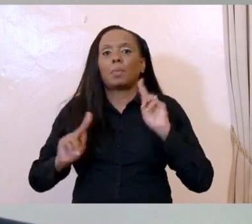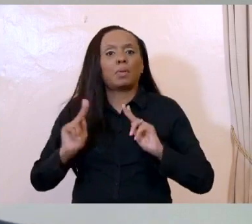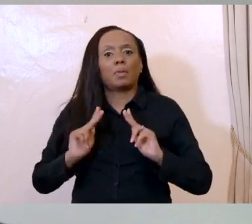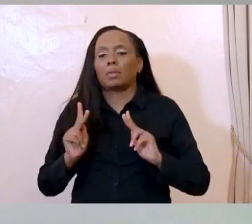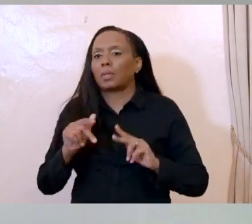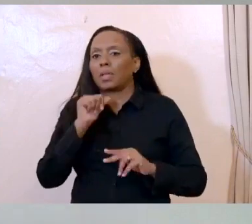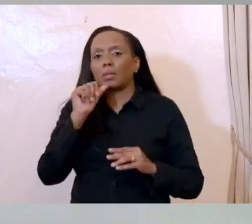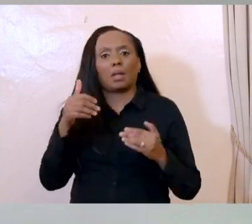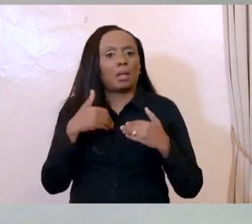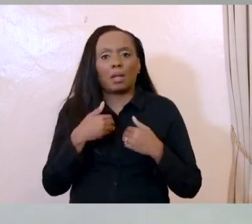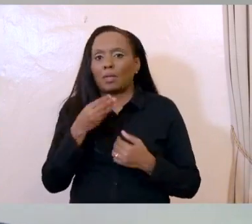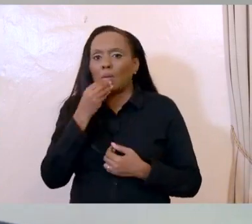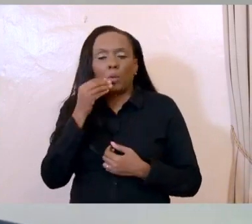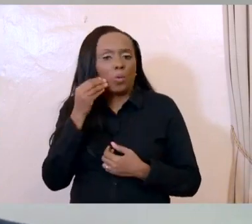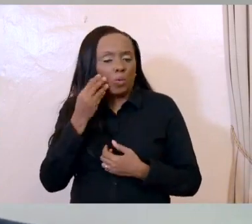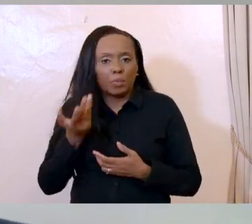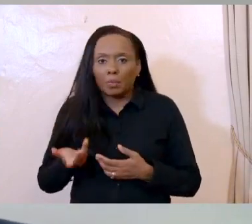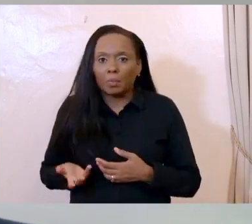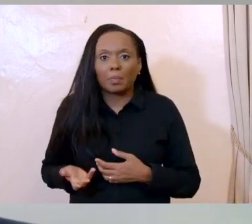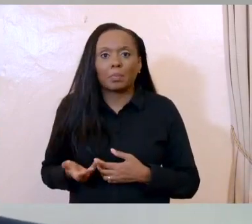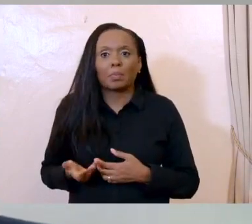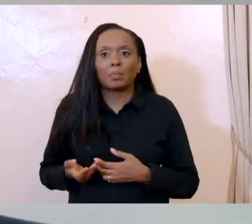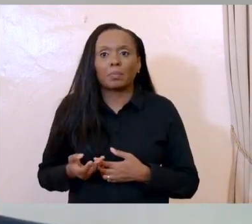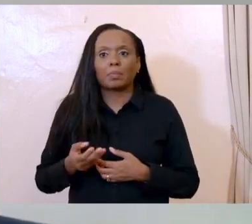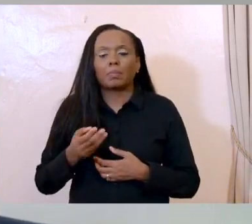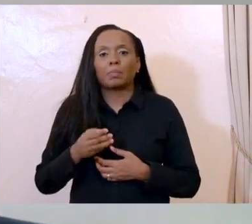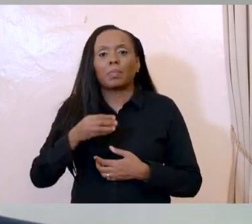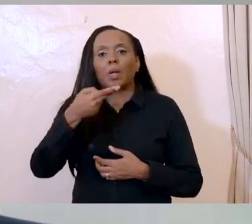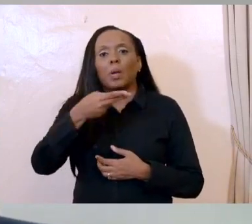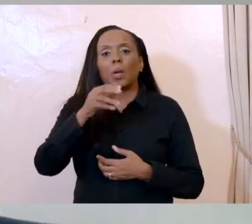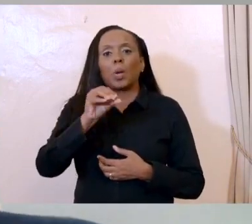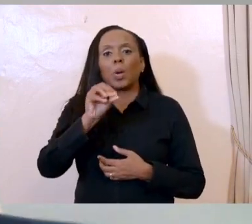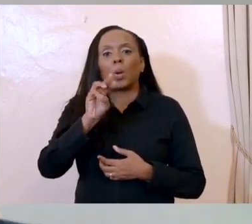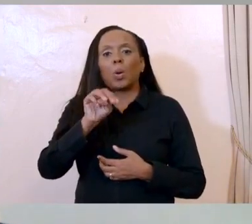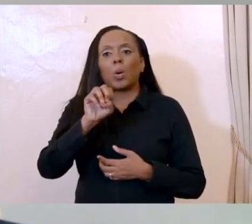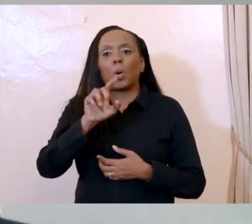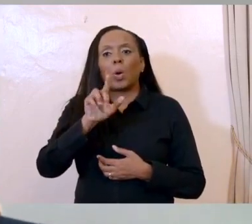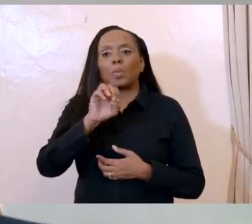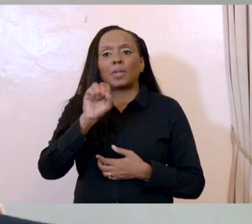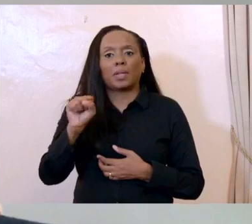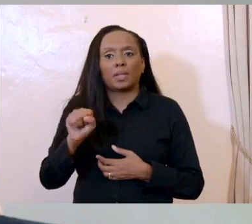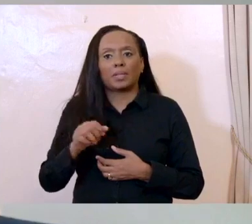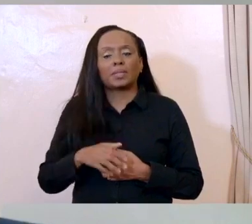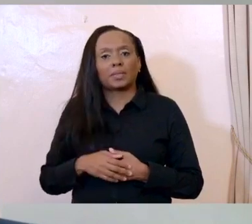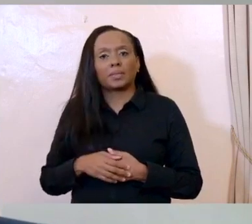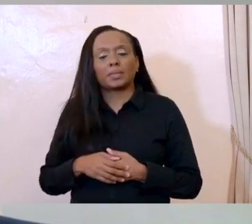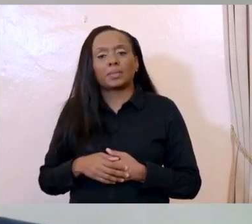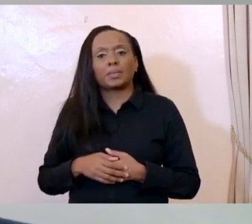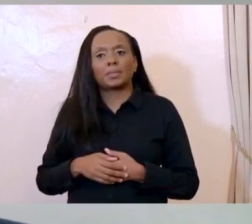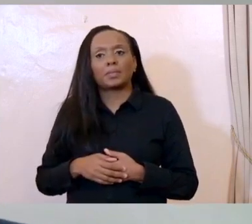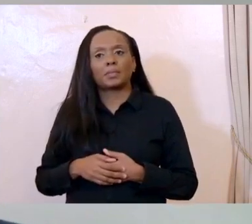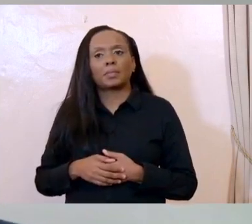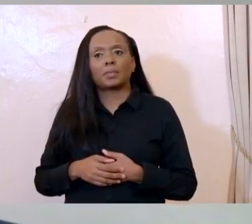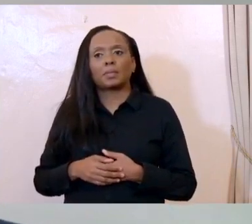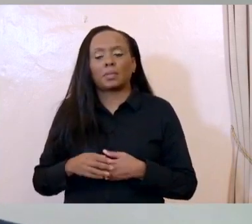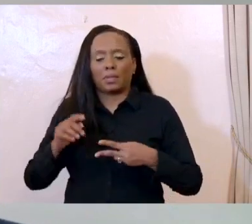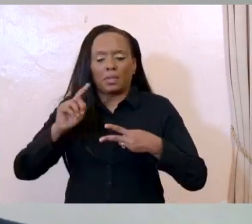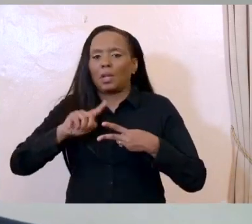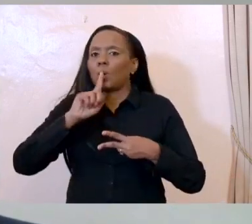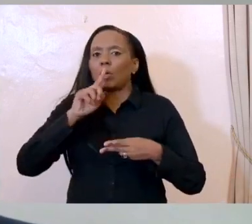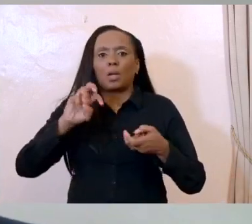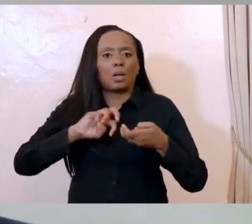have announced that there is community spread, that raises some some concern among that